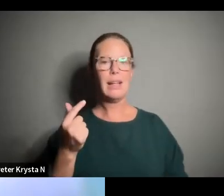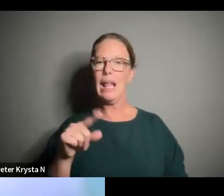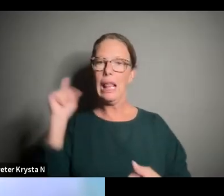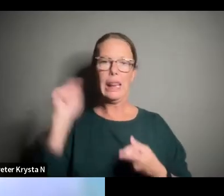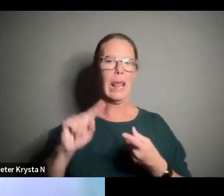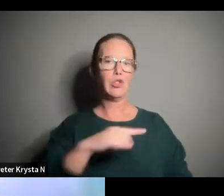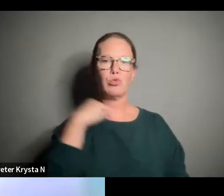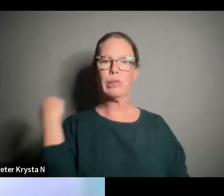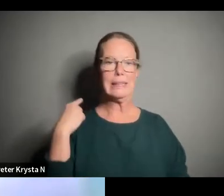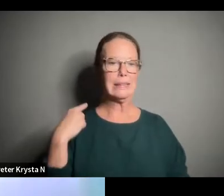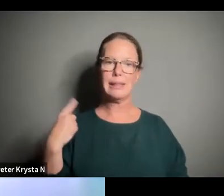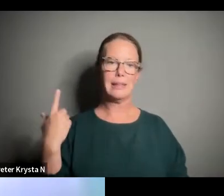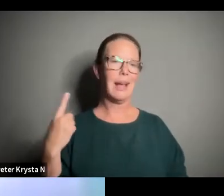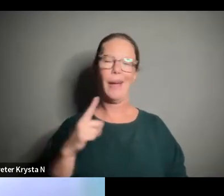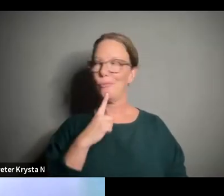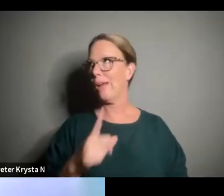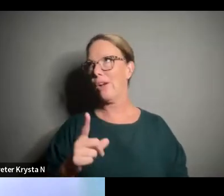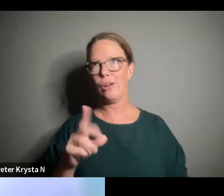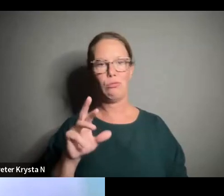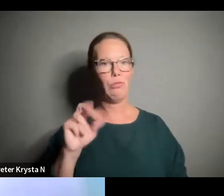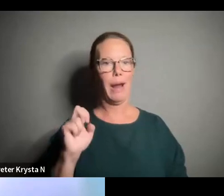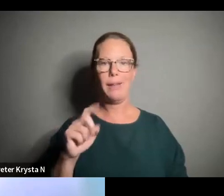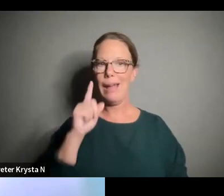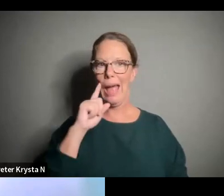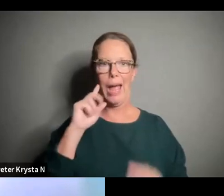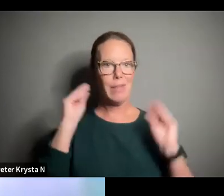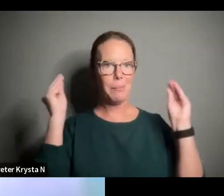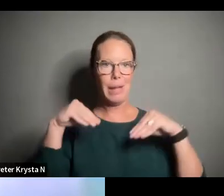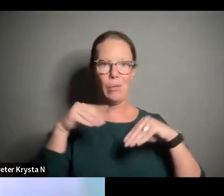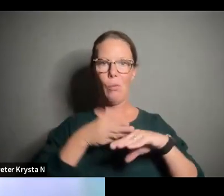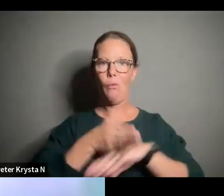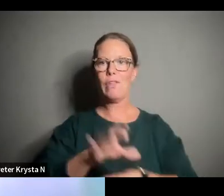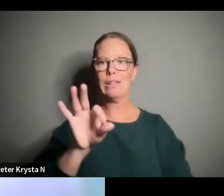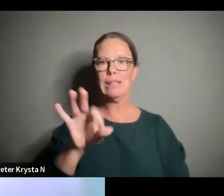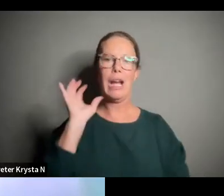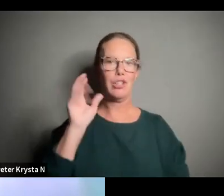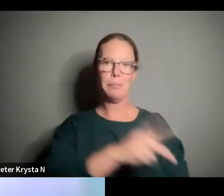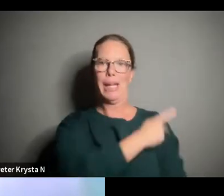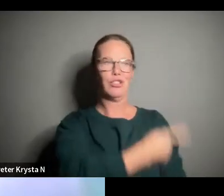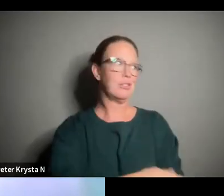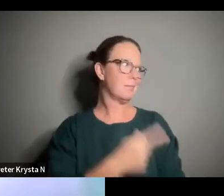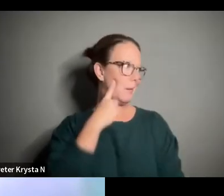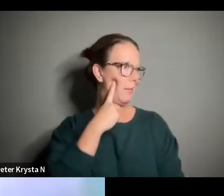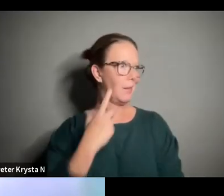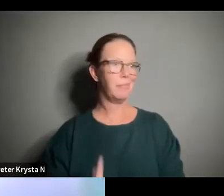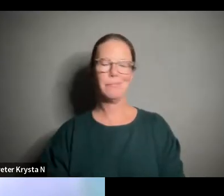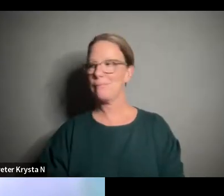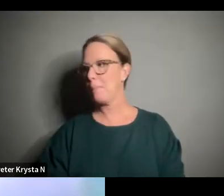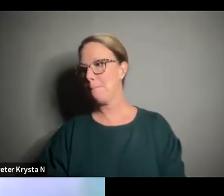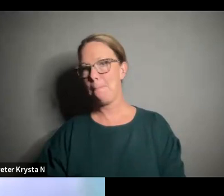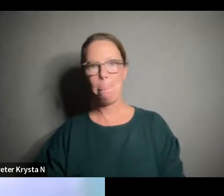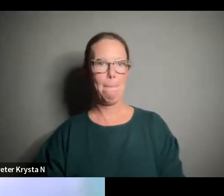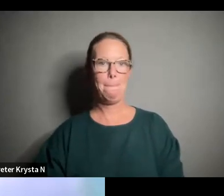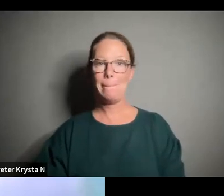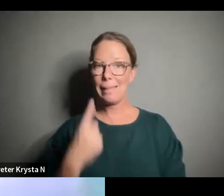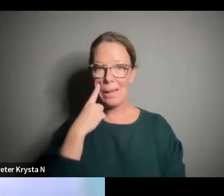skin infection. It's very rare. I've implanted almost 900 patients now. And so we've had, I've only